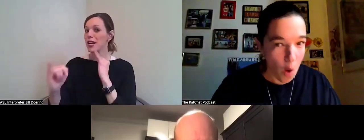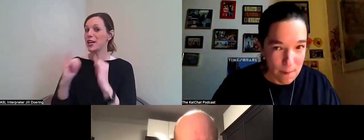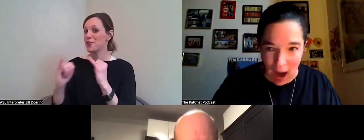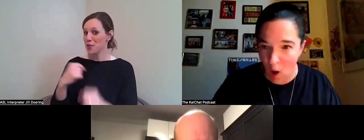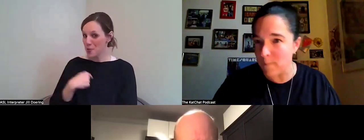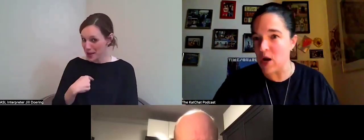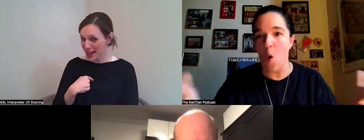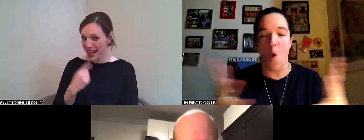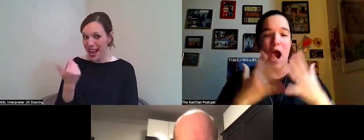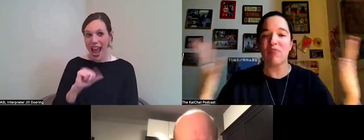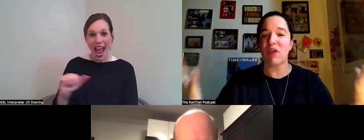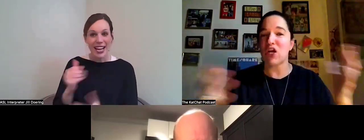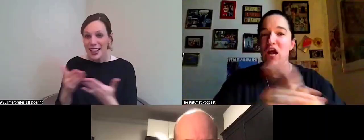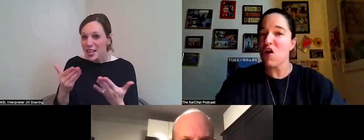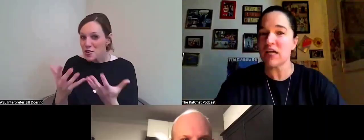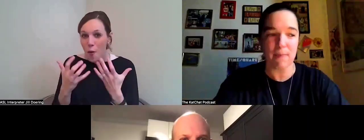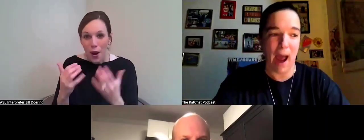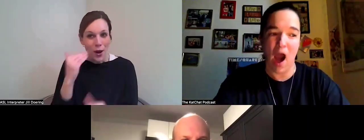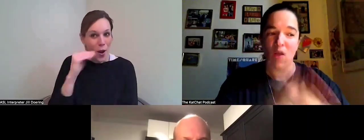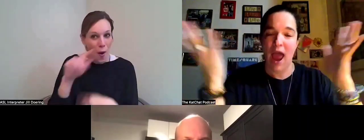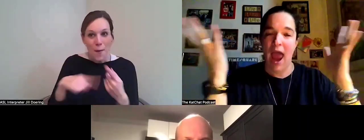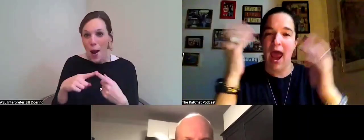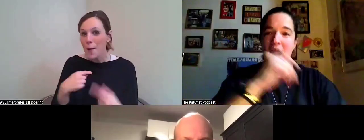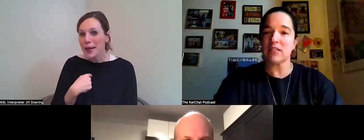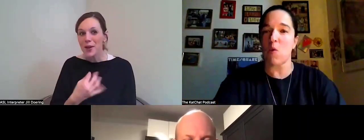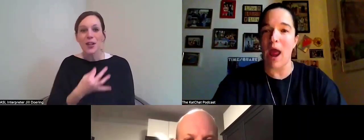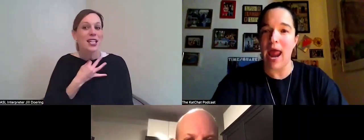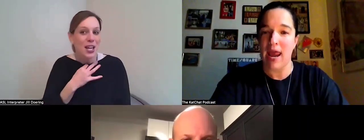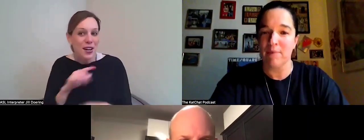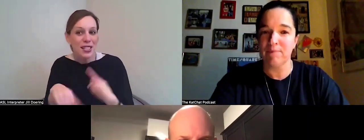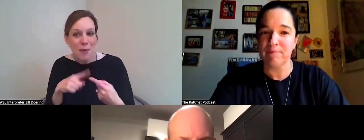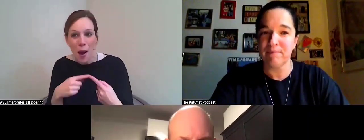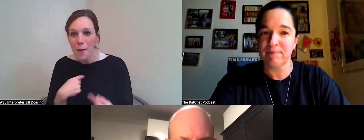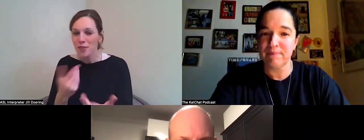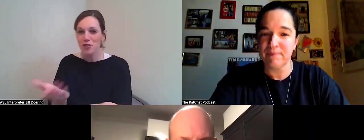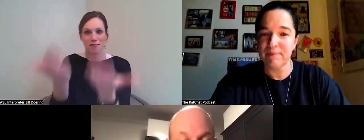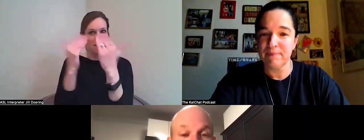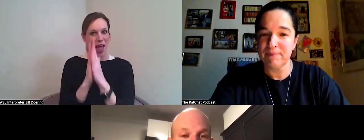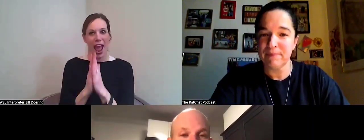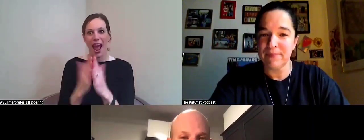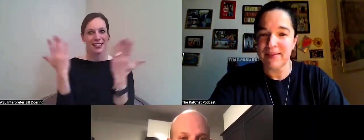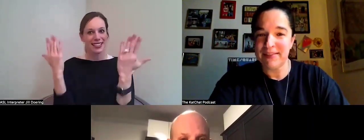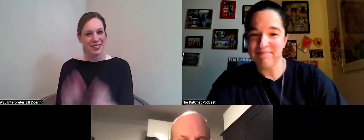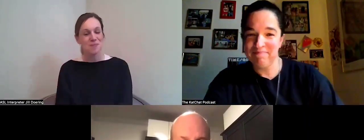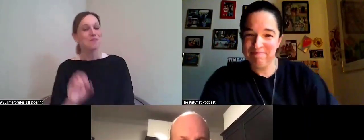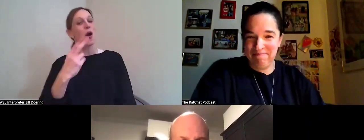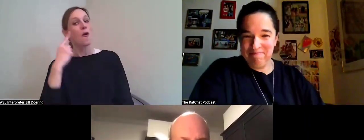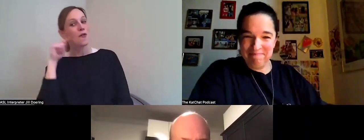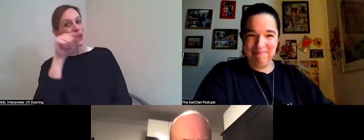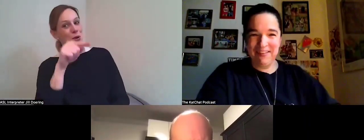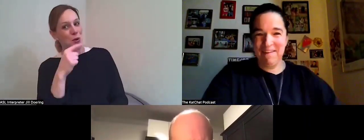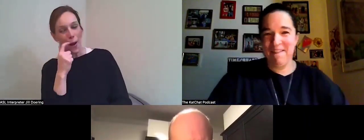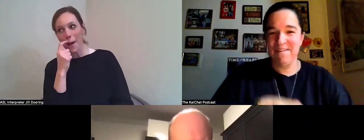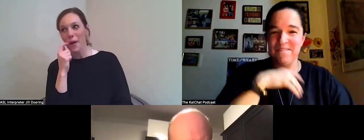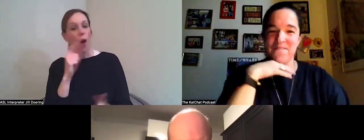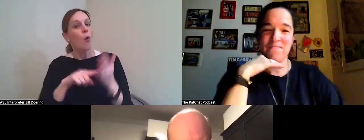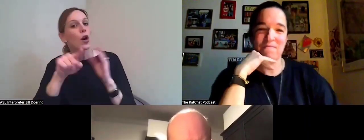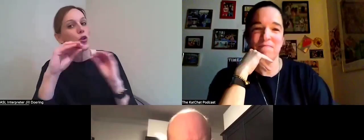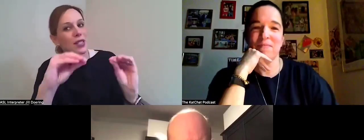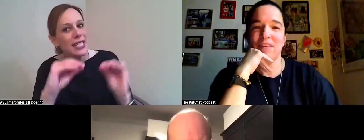want to know about me or anything you're curious about, ask away. Oh, for you. Okay, so what do you